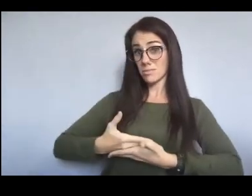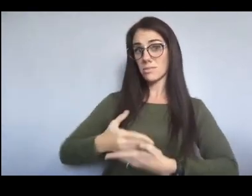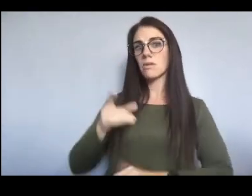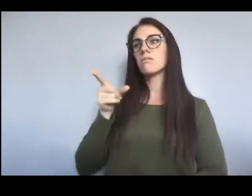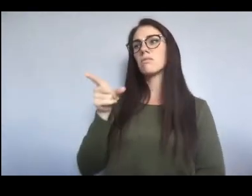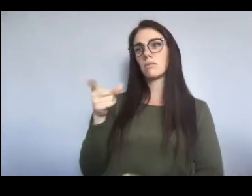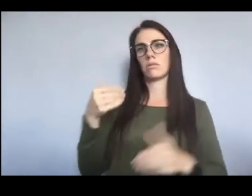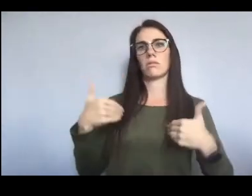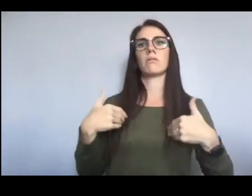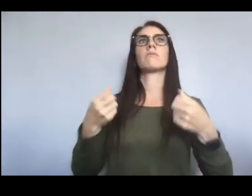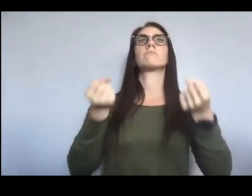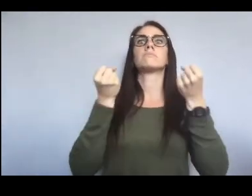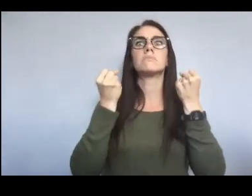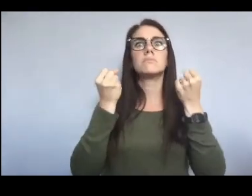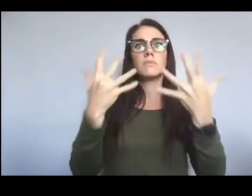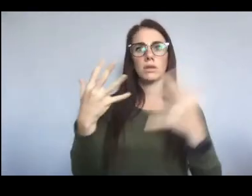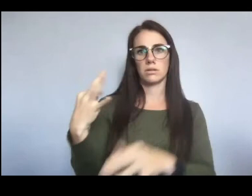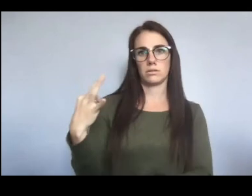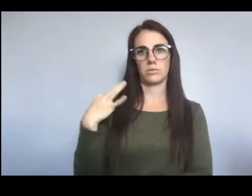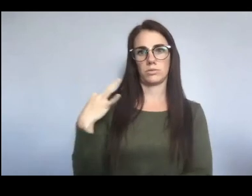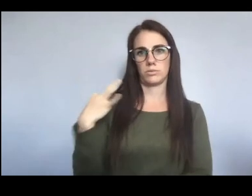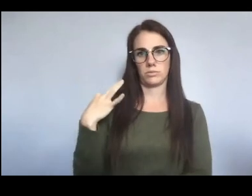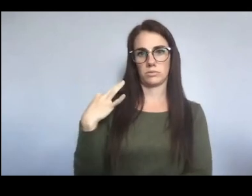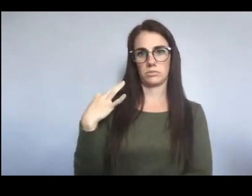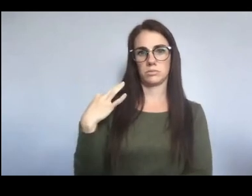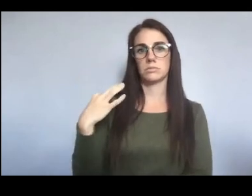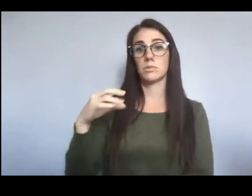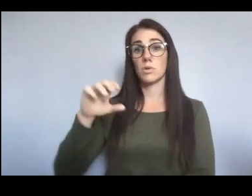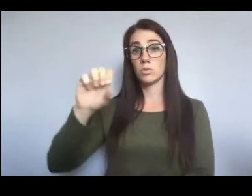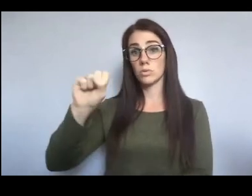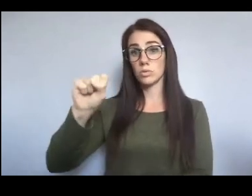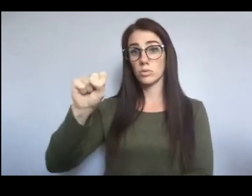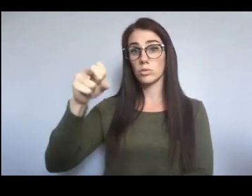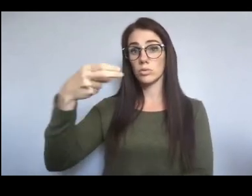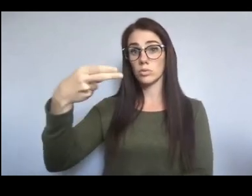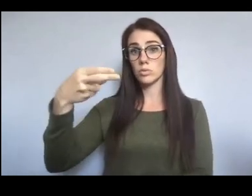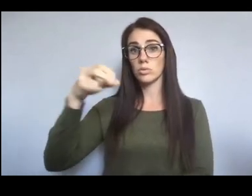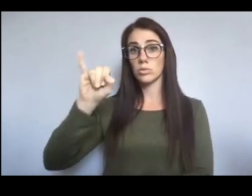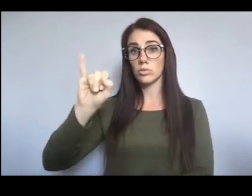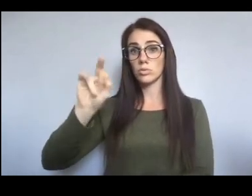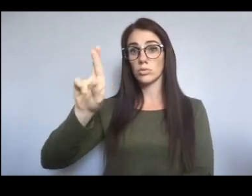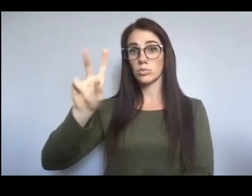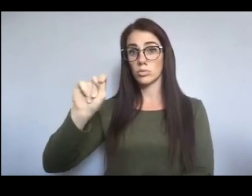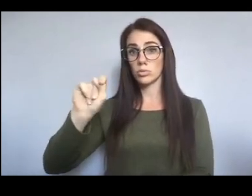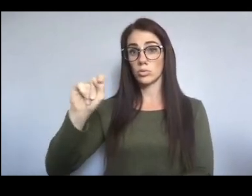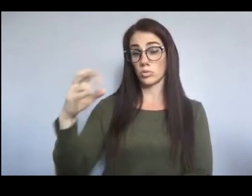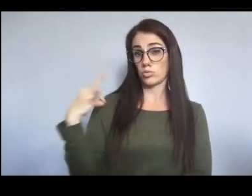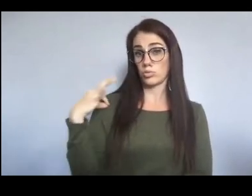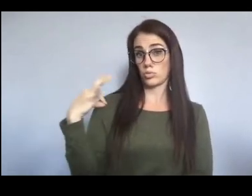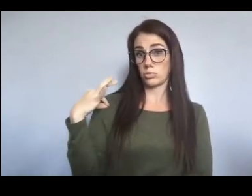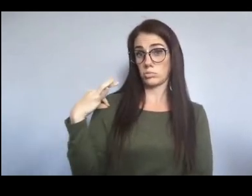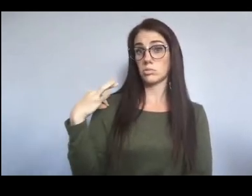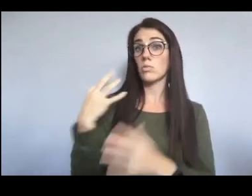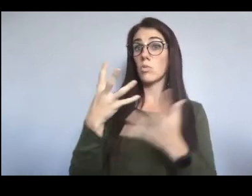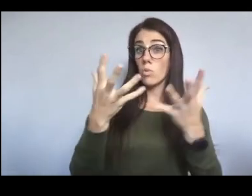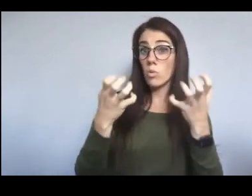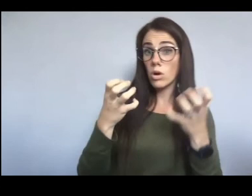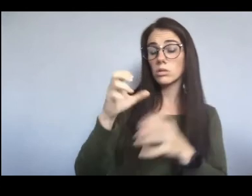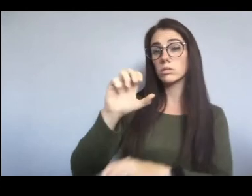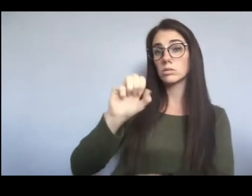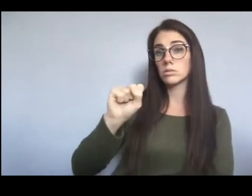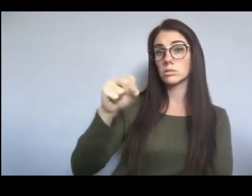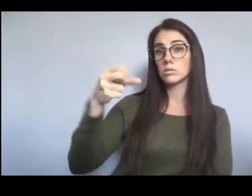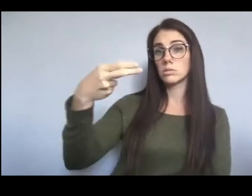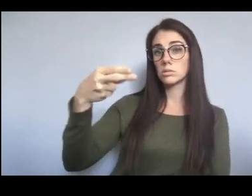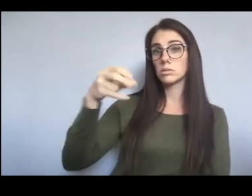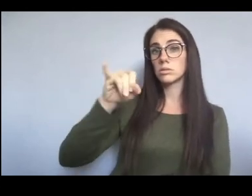So my son, he have many shirt. And that becomes that